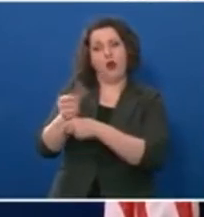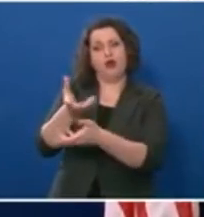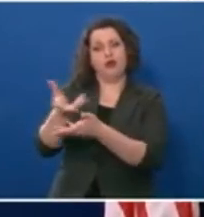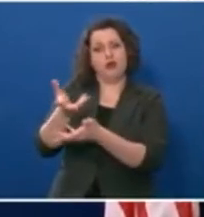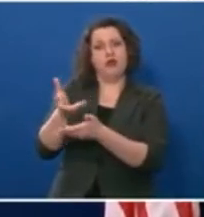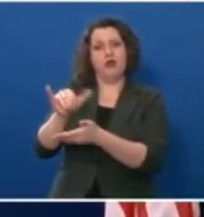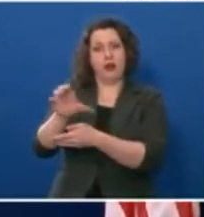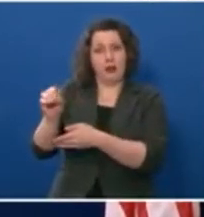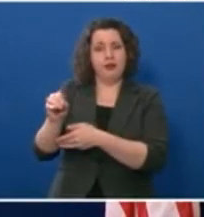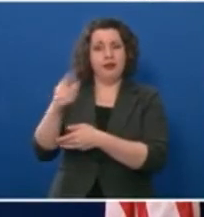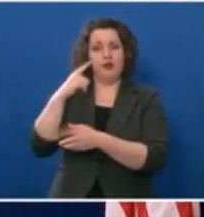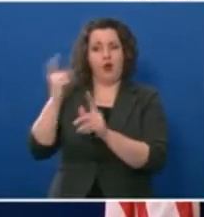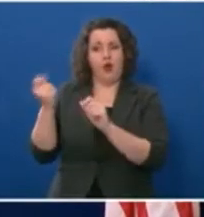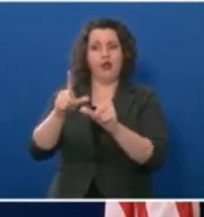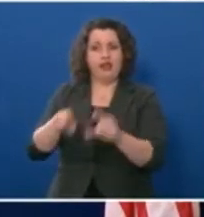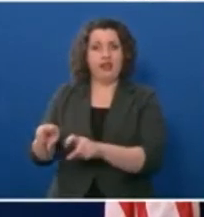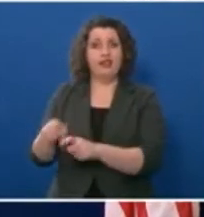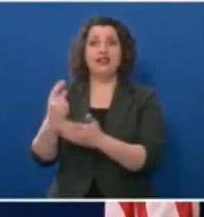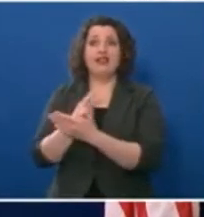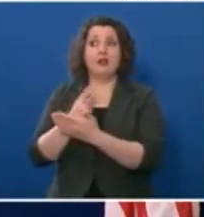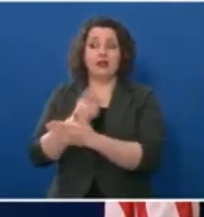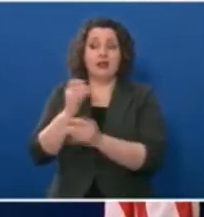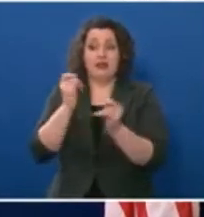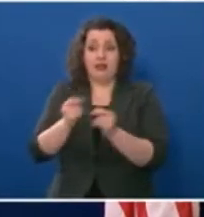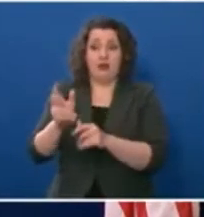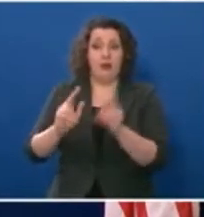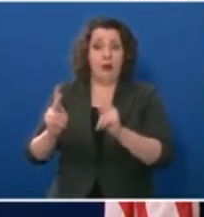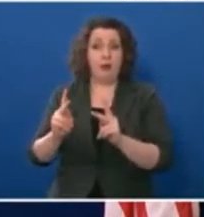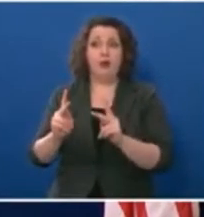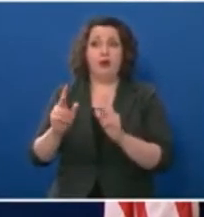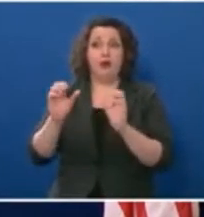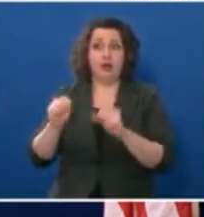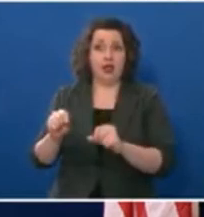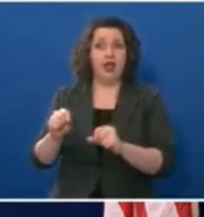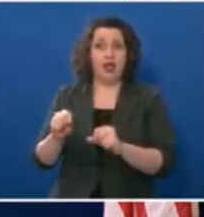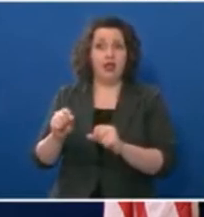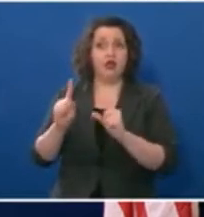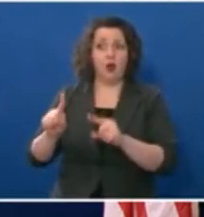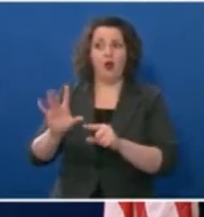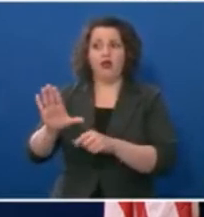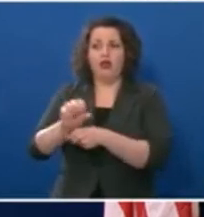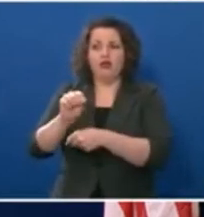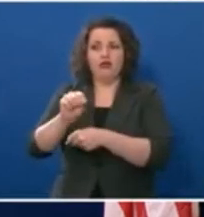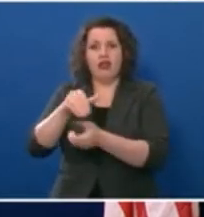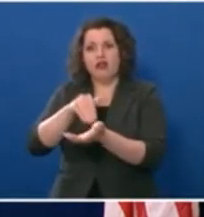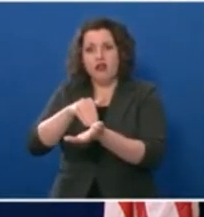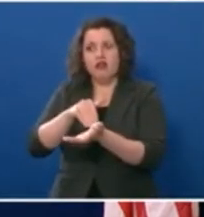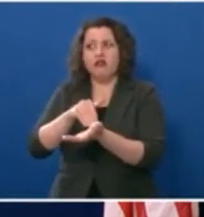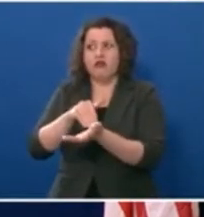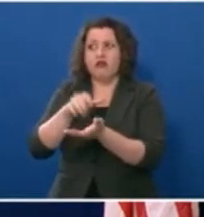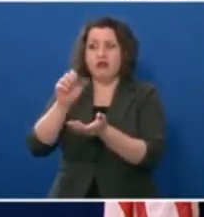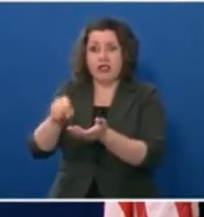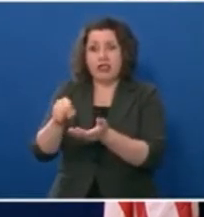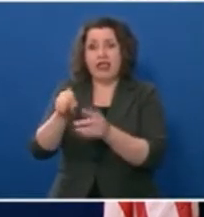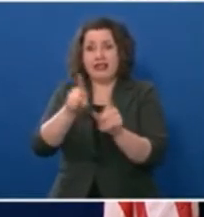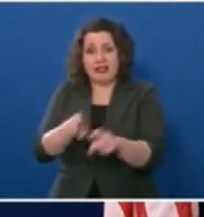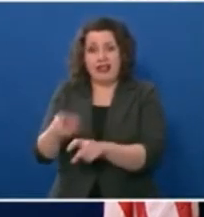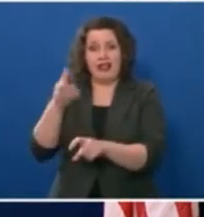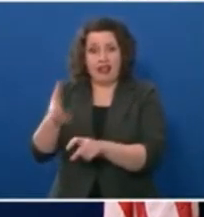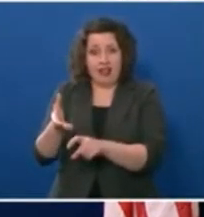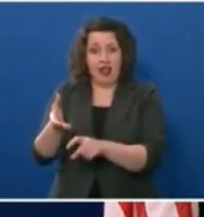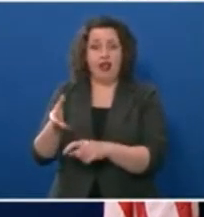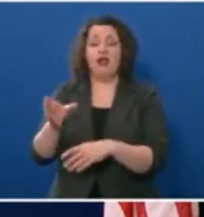do all of the testing. Sometimes the individuals can go to their own physicians and get tested, and the place of business isn't aware of that.